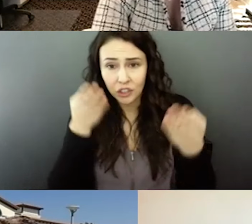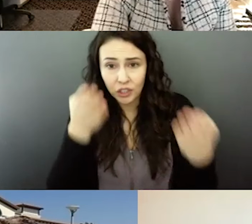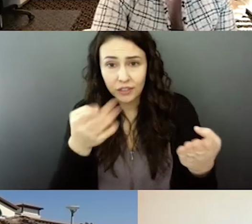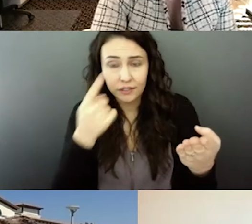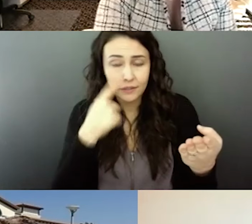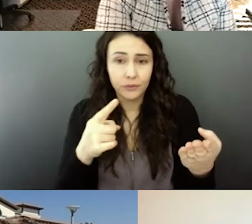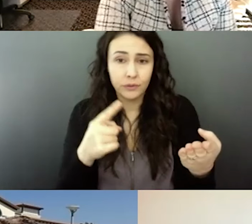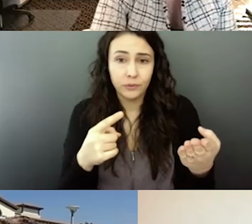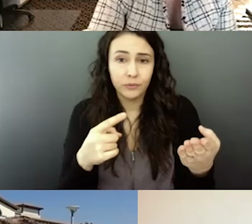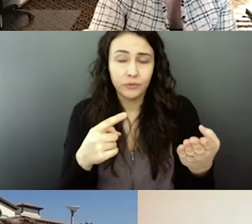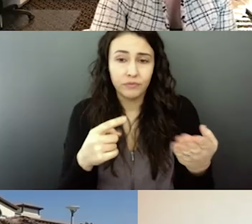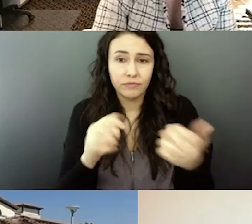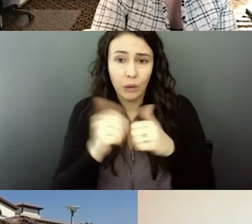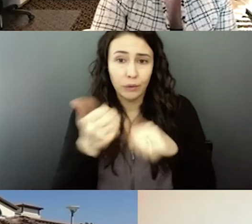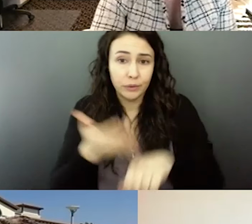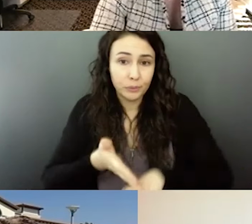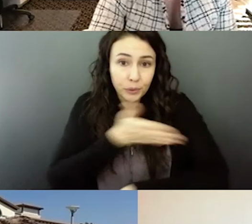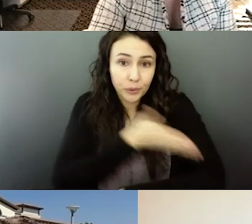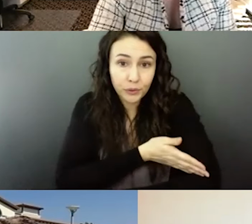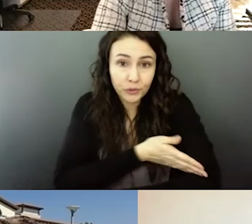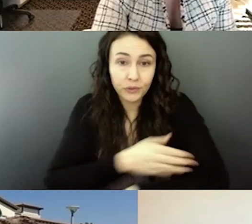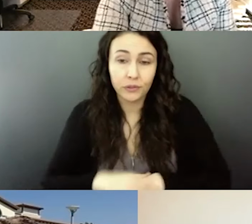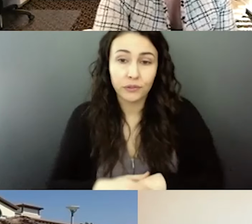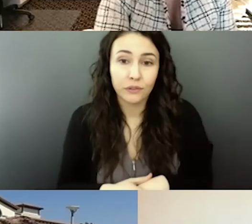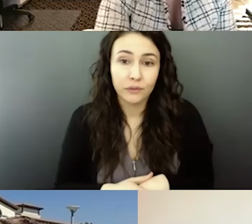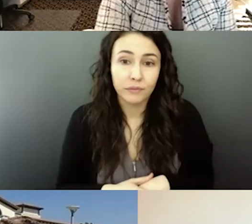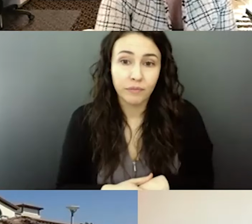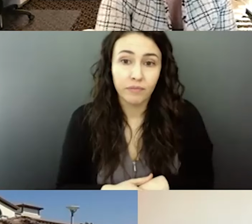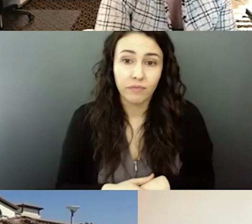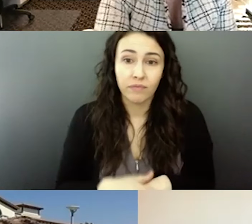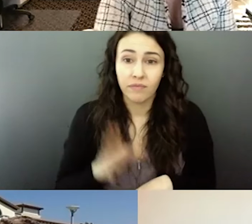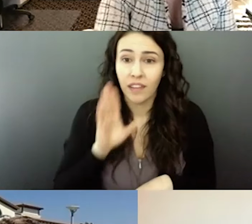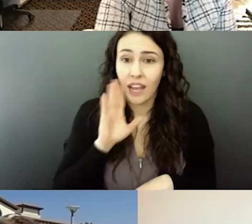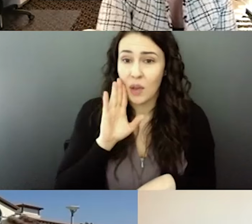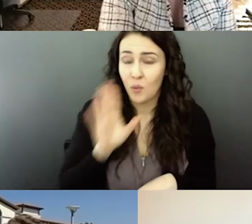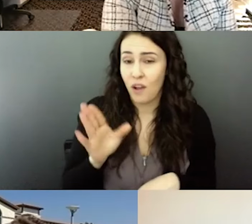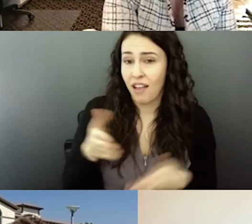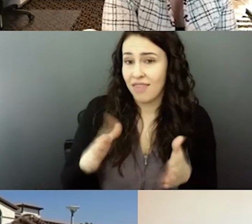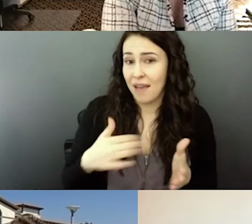make this better? I'll let my group members speak.